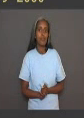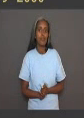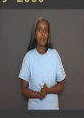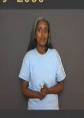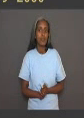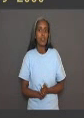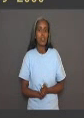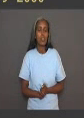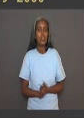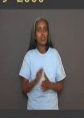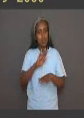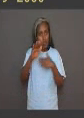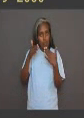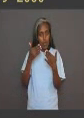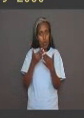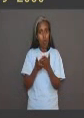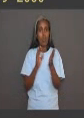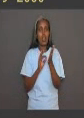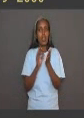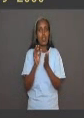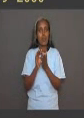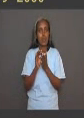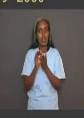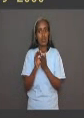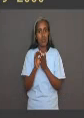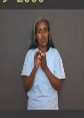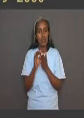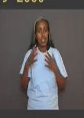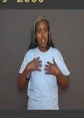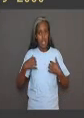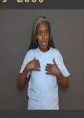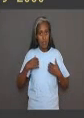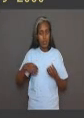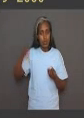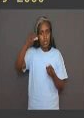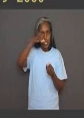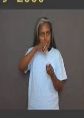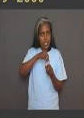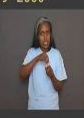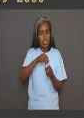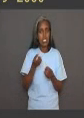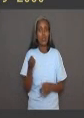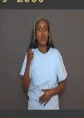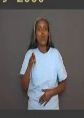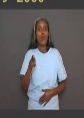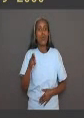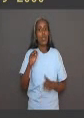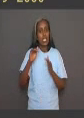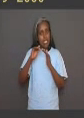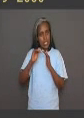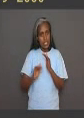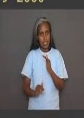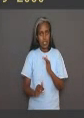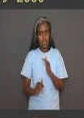Is the overall number of livestock increasing or